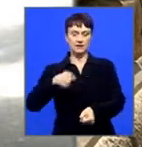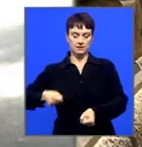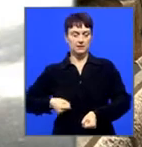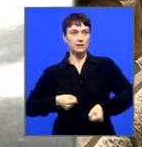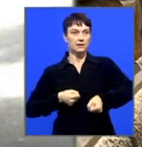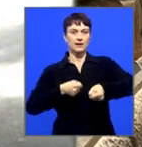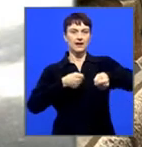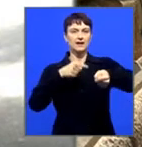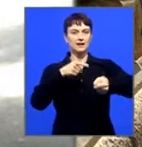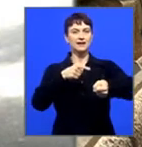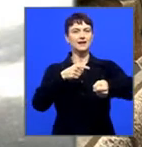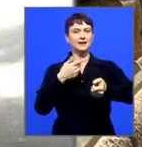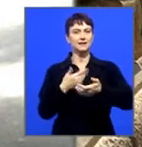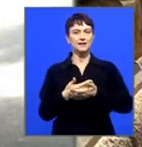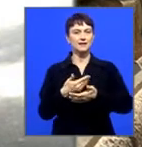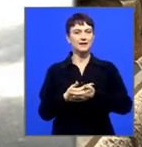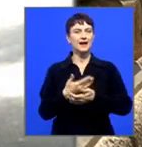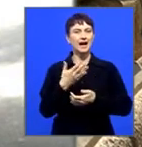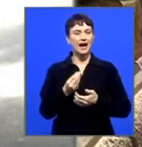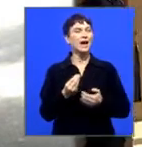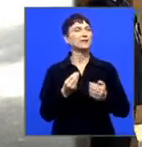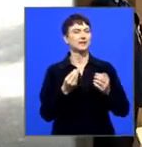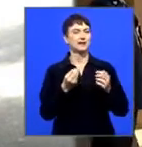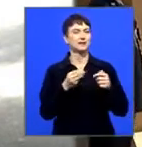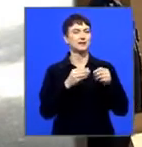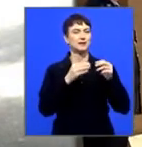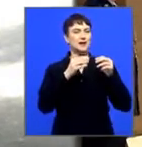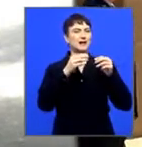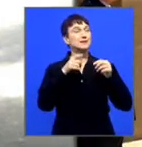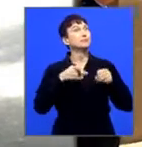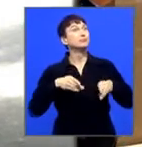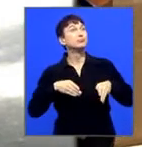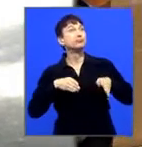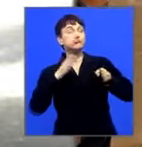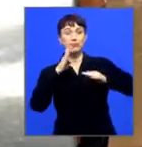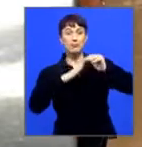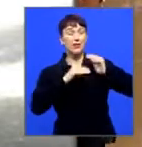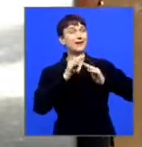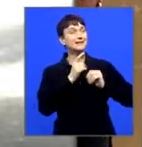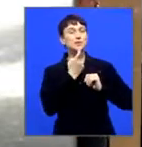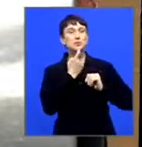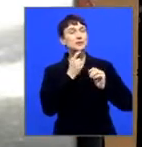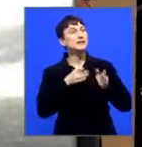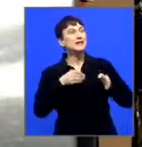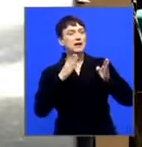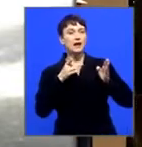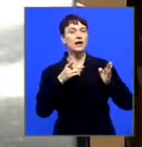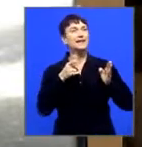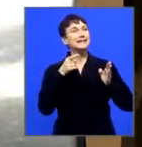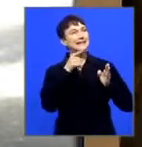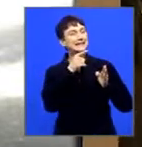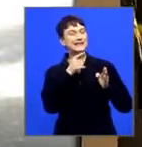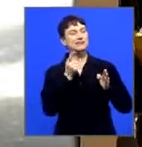towering acropolis of beige freestone, where nearly 2 decades ago Mandela was sworn in as the country's first